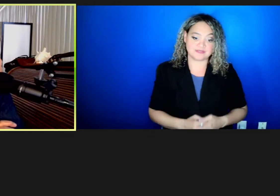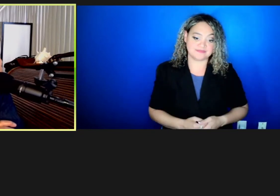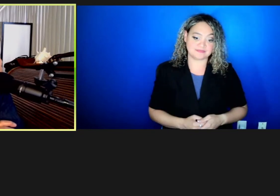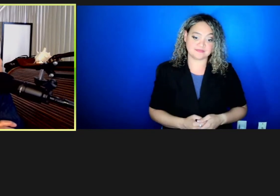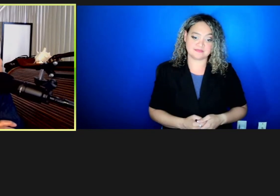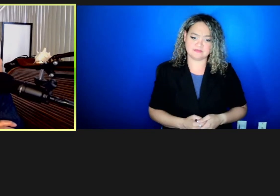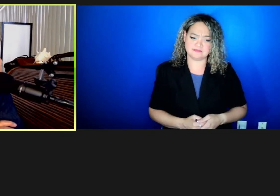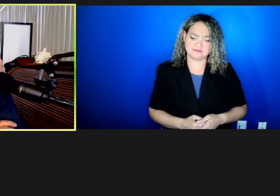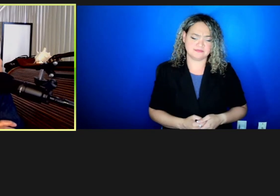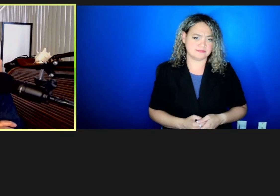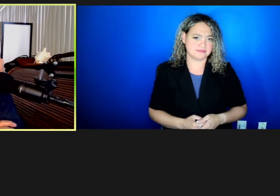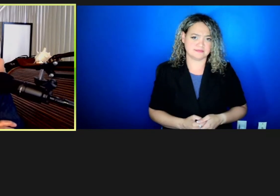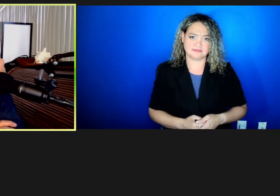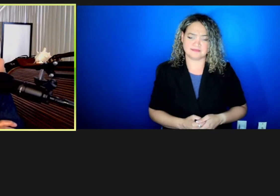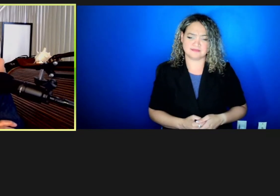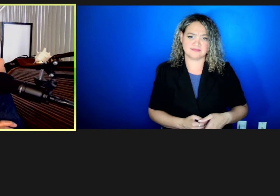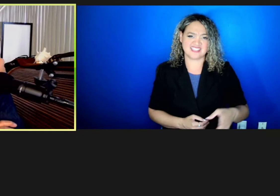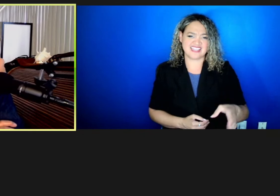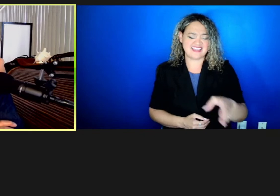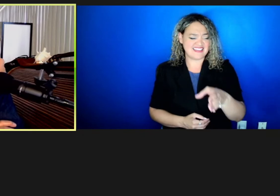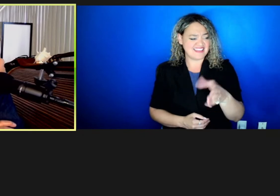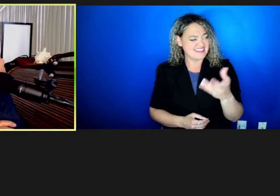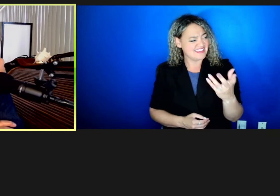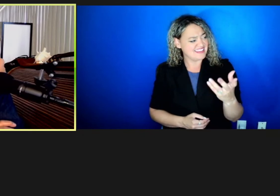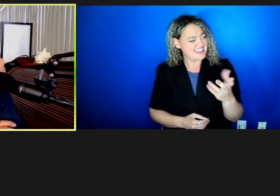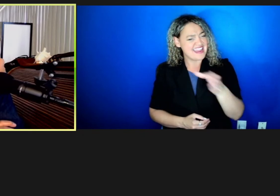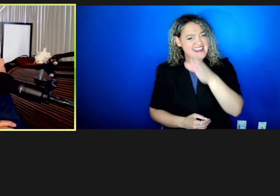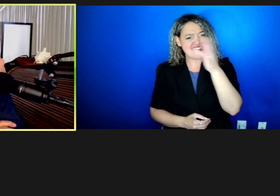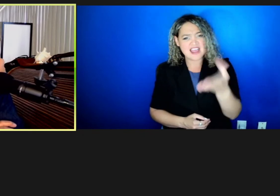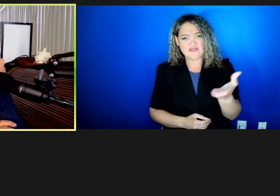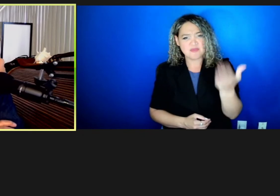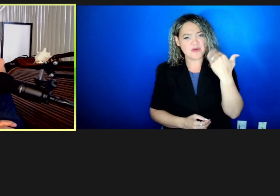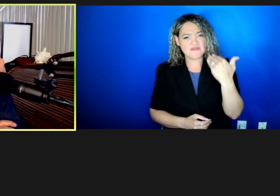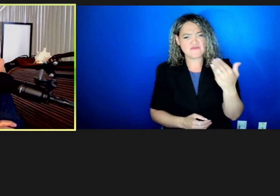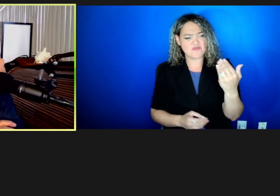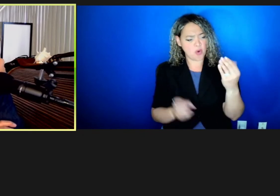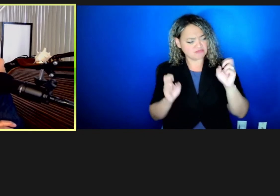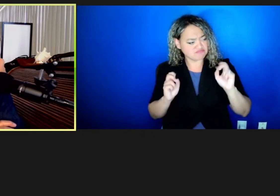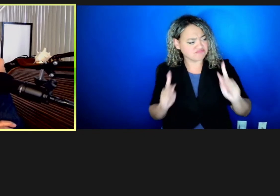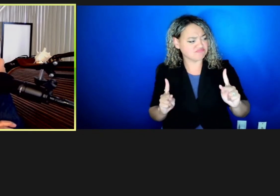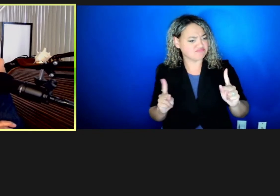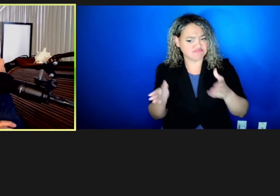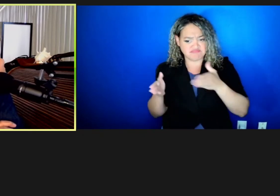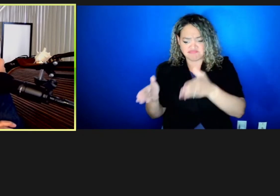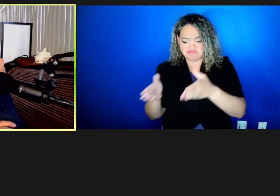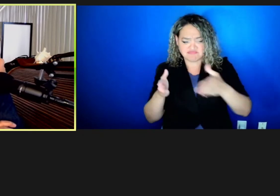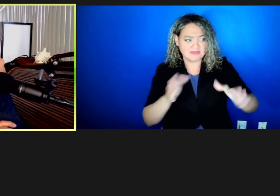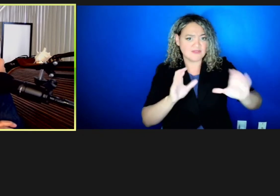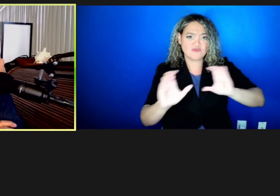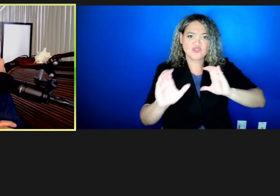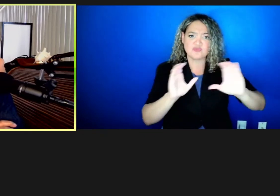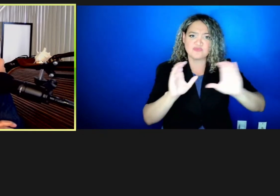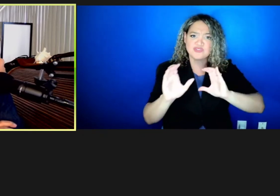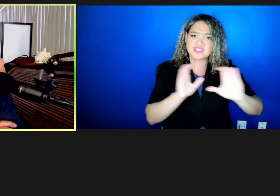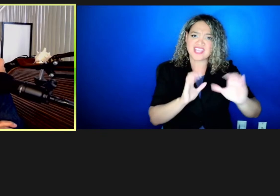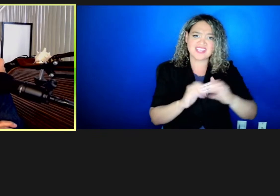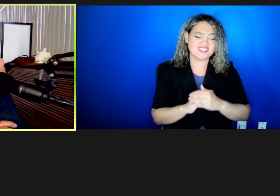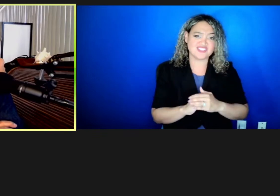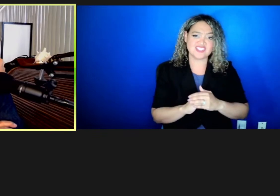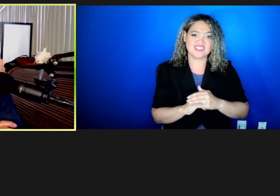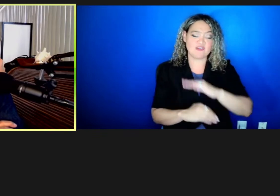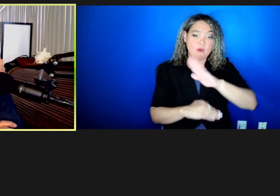Never before have we had so many channels of communication to those near and far. All of